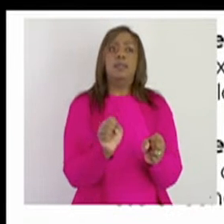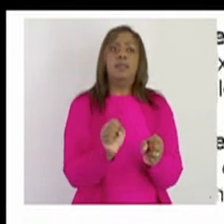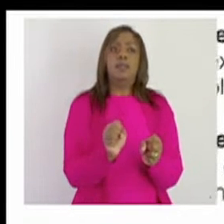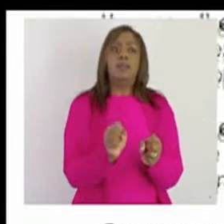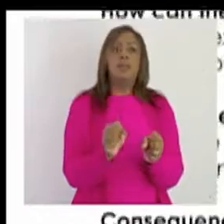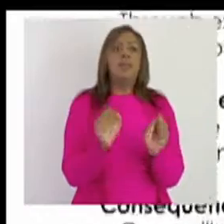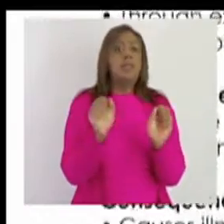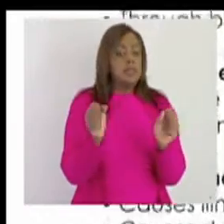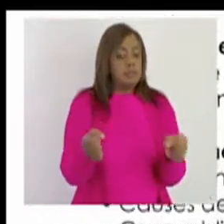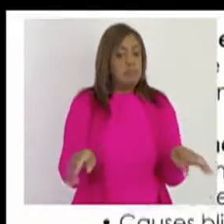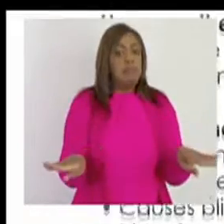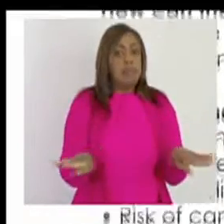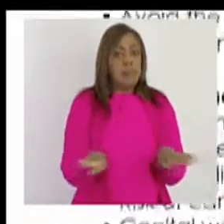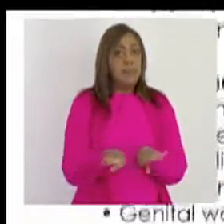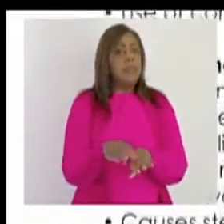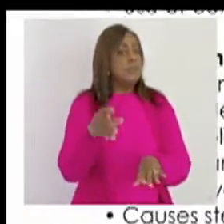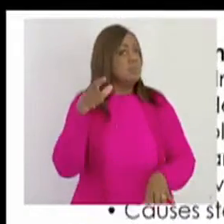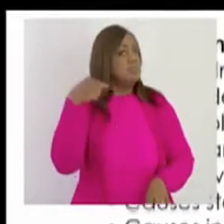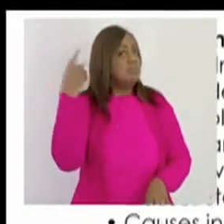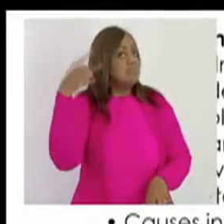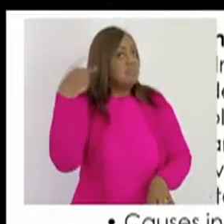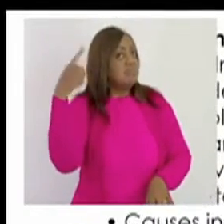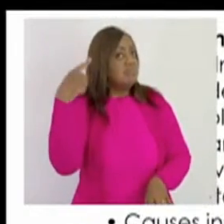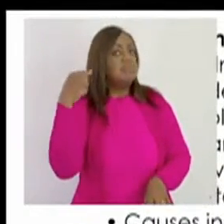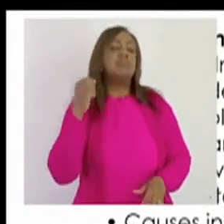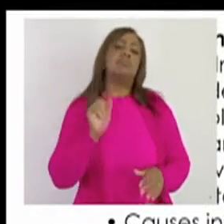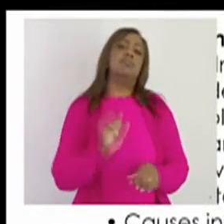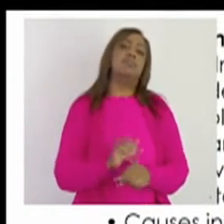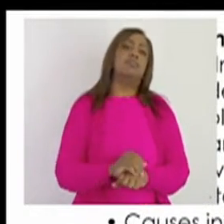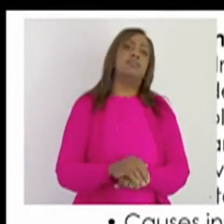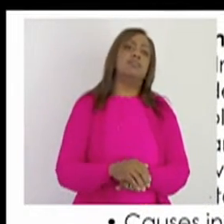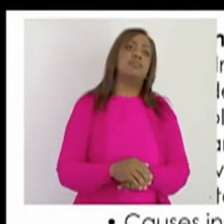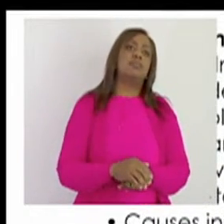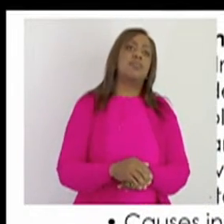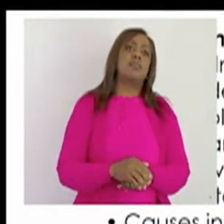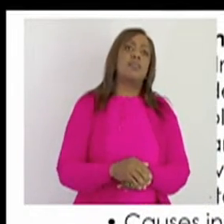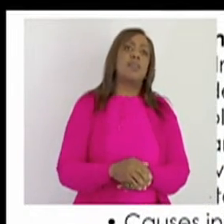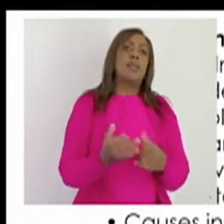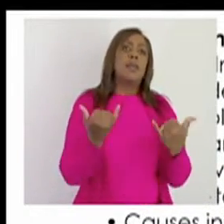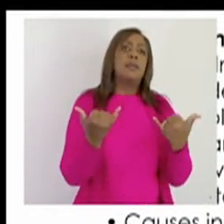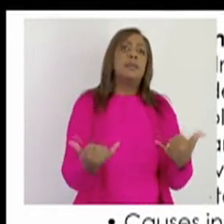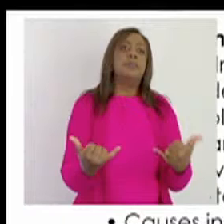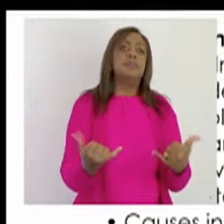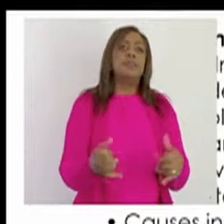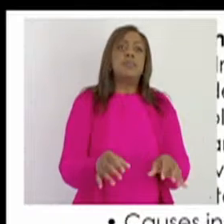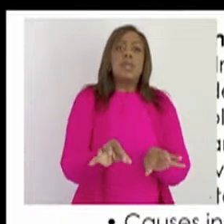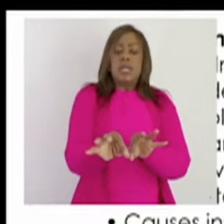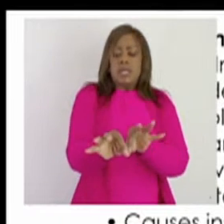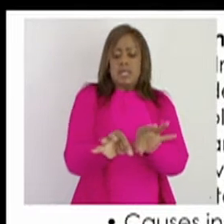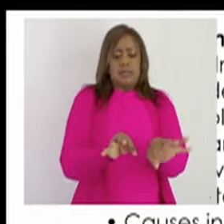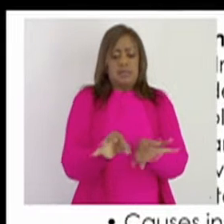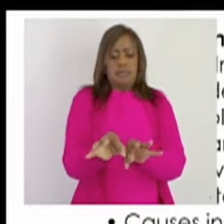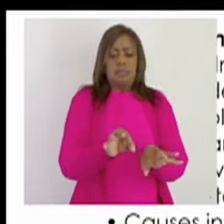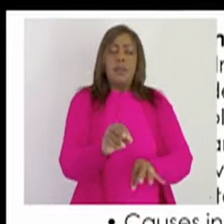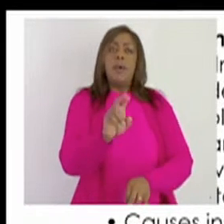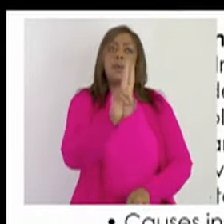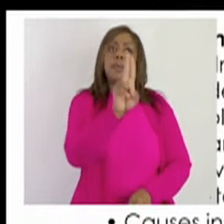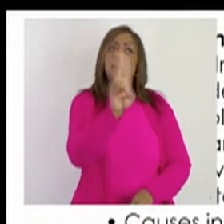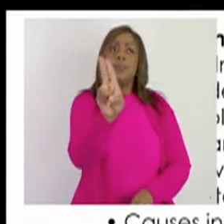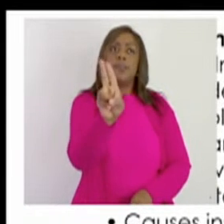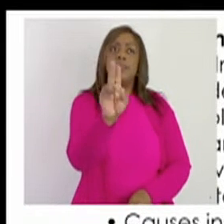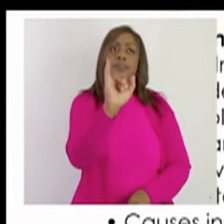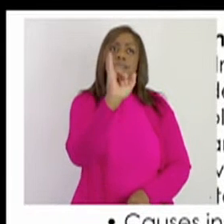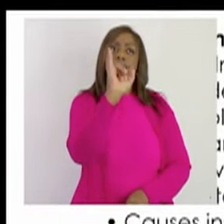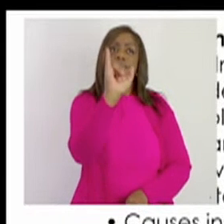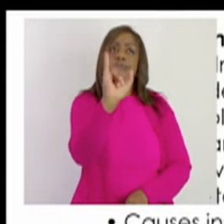getting these STDs? So the consequences are as illness, or to say they